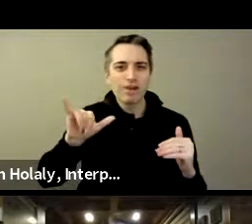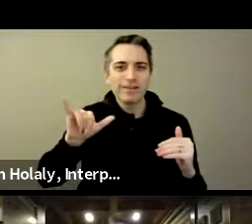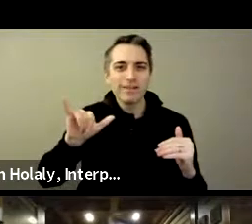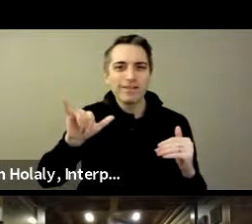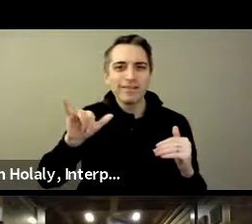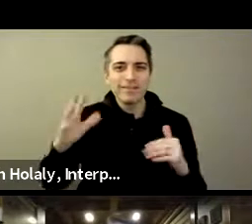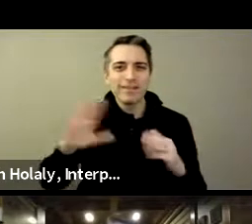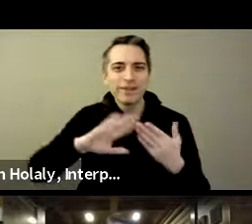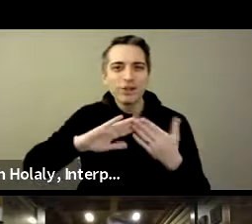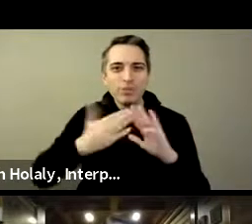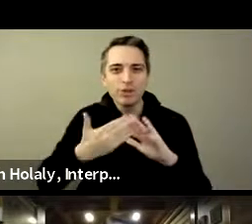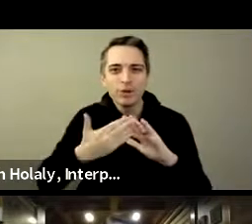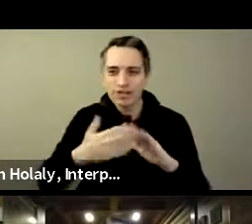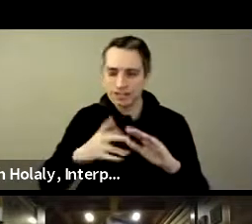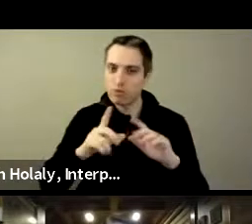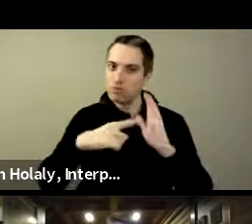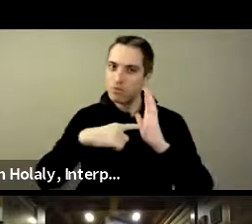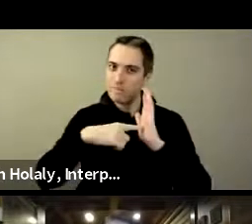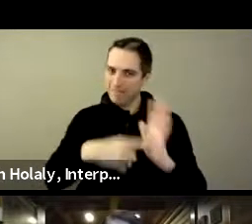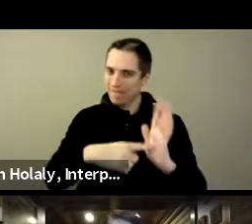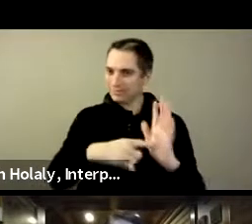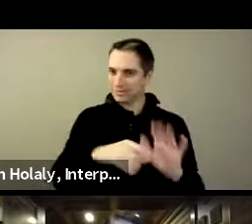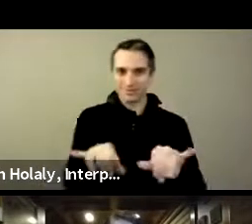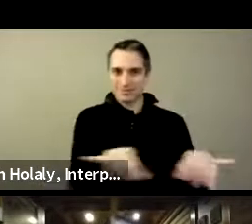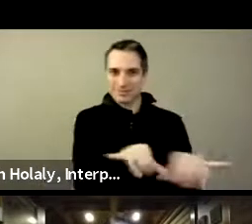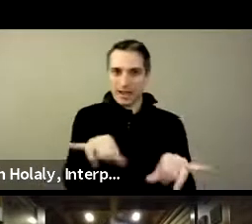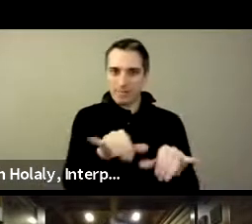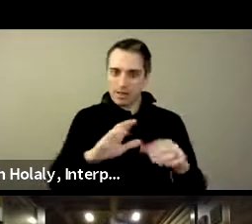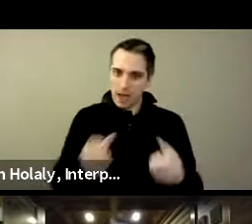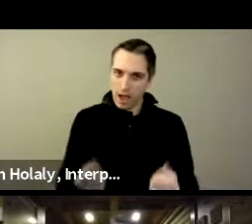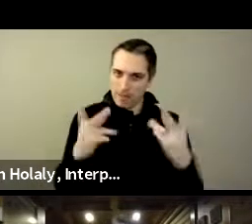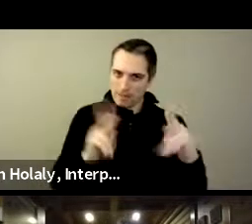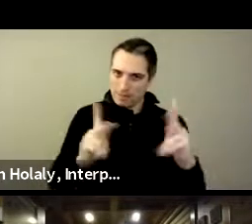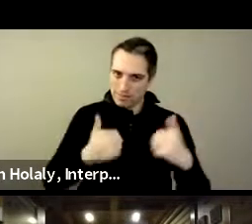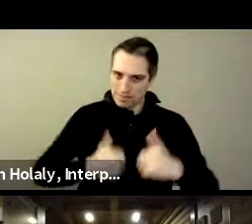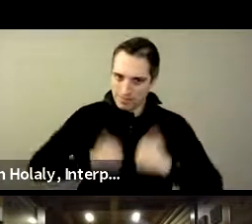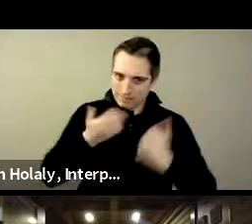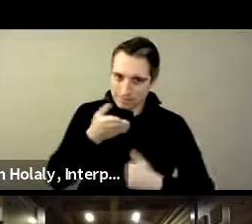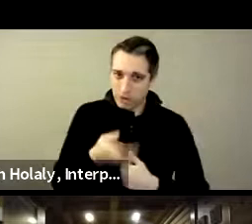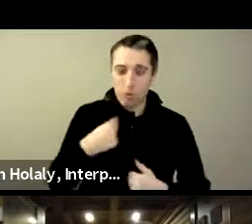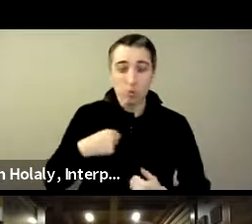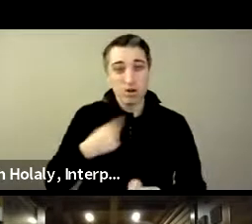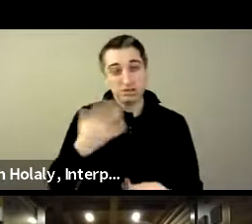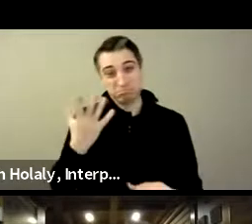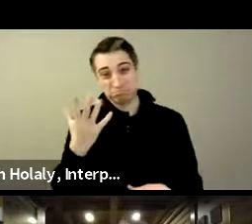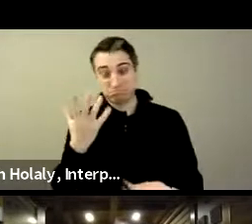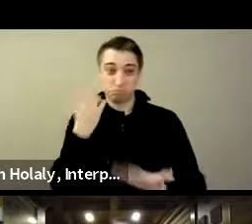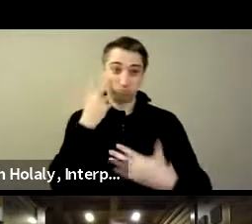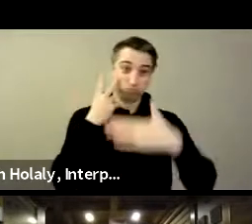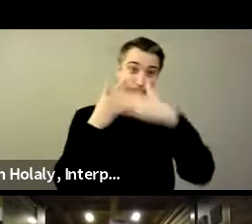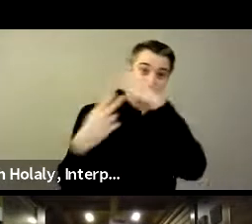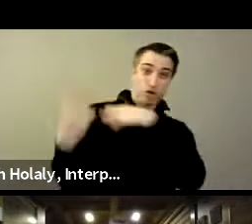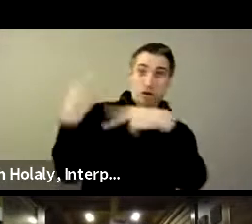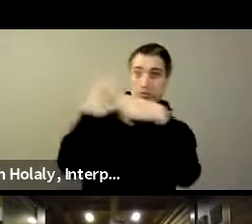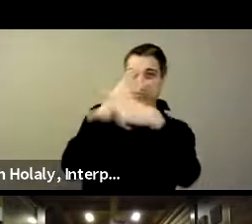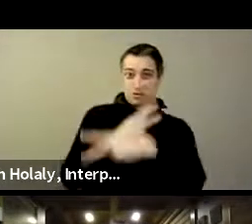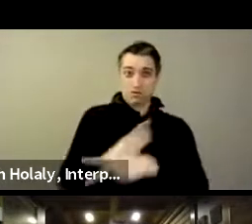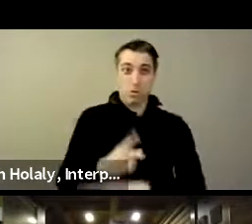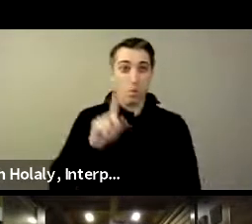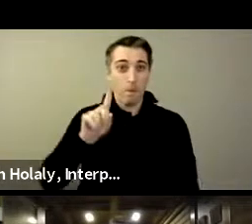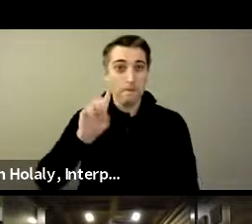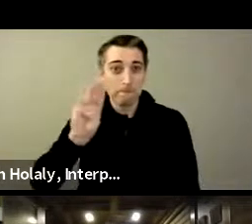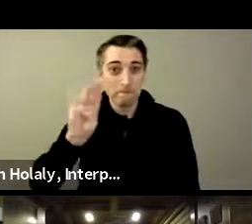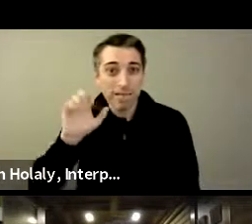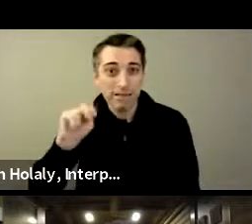We estimated that probably close to $1 billion in business and economics